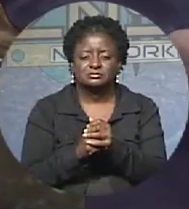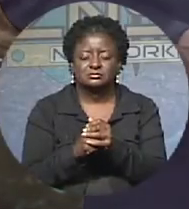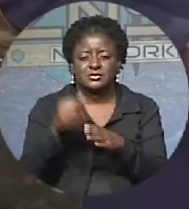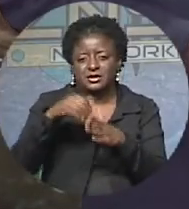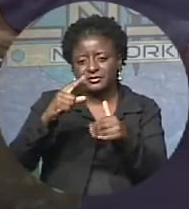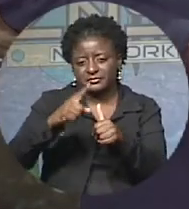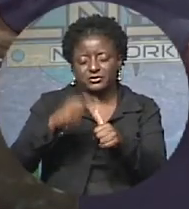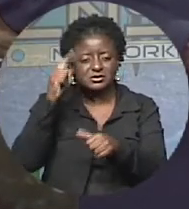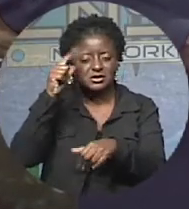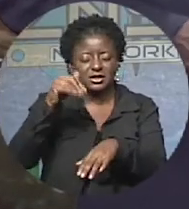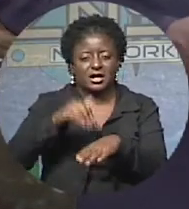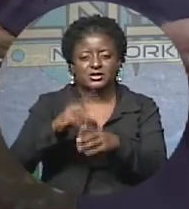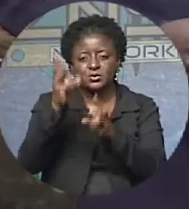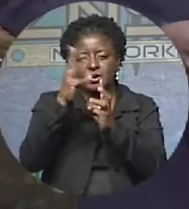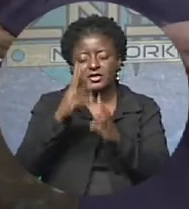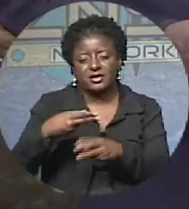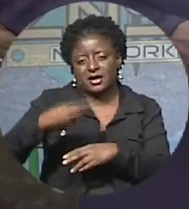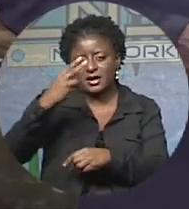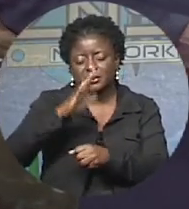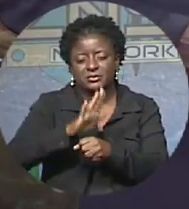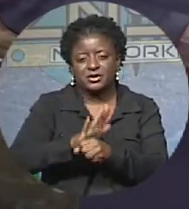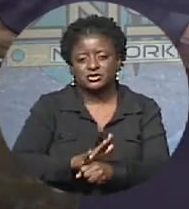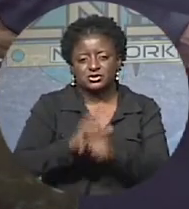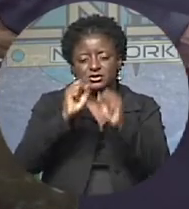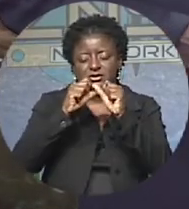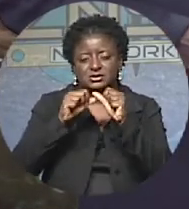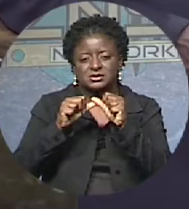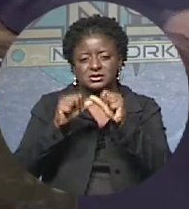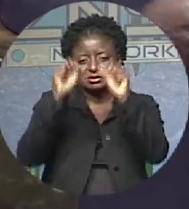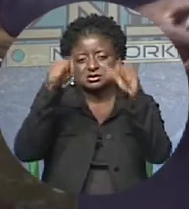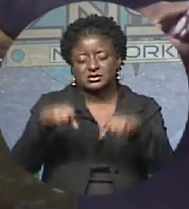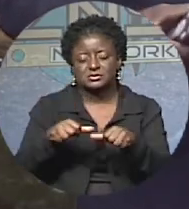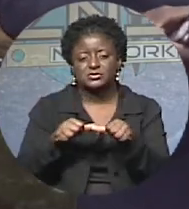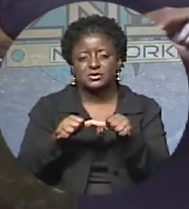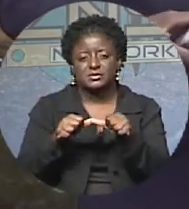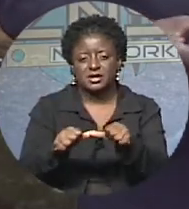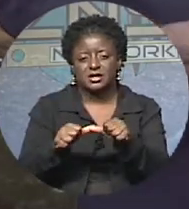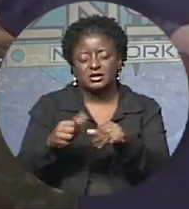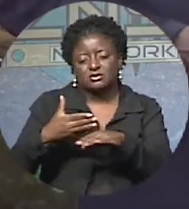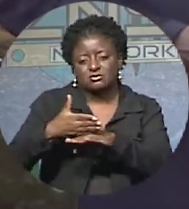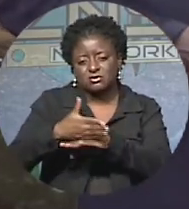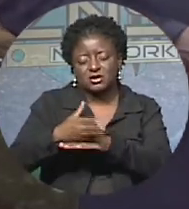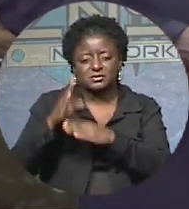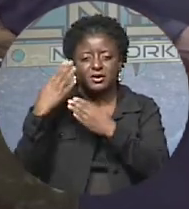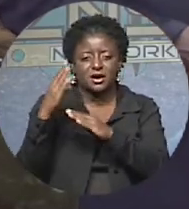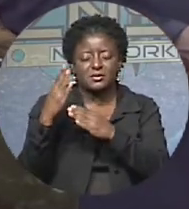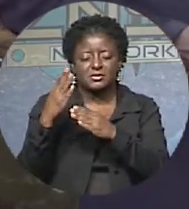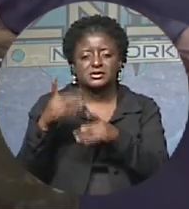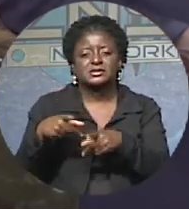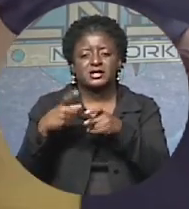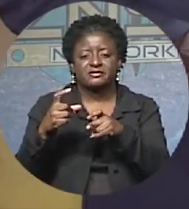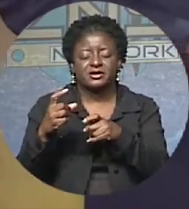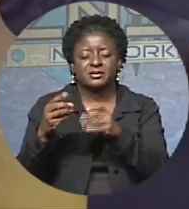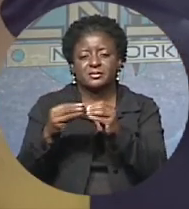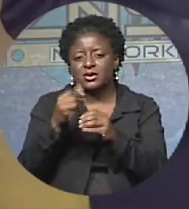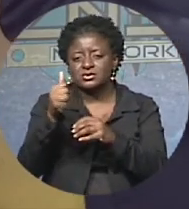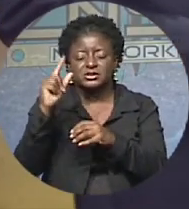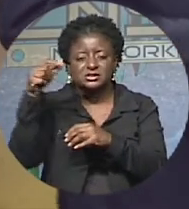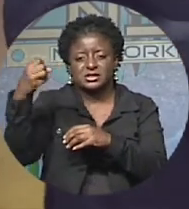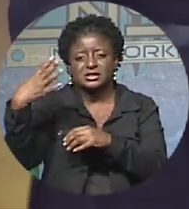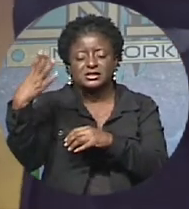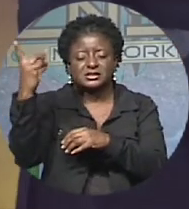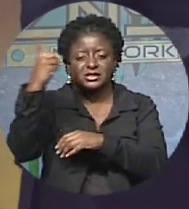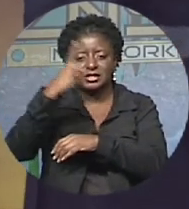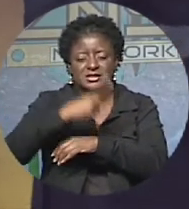In our first look at weather, high pressure system remain anchored across the Bahamas, rendering mostly sunny days and fair nights. But outside of our studios just